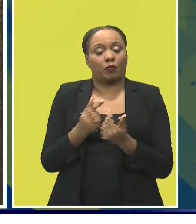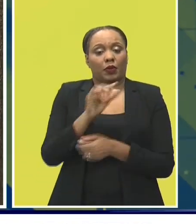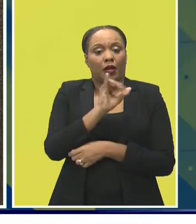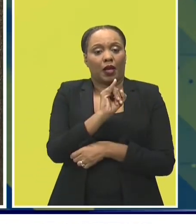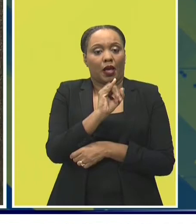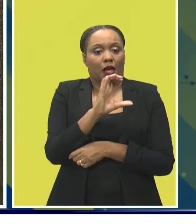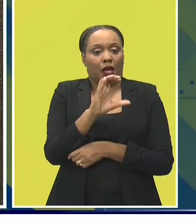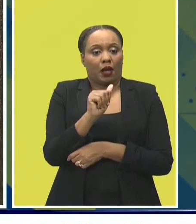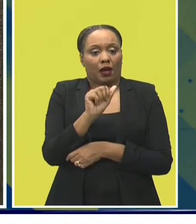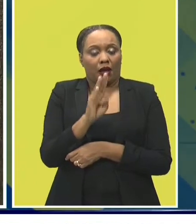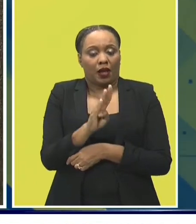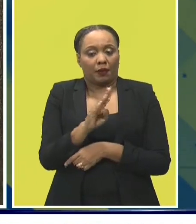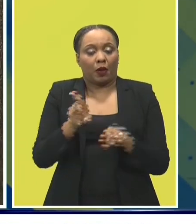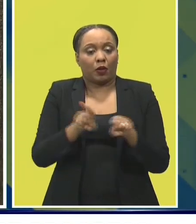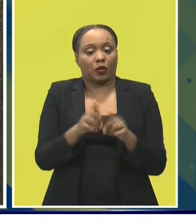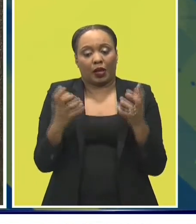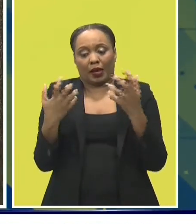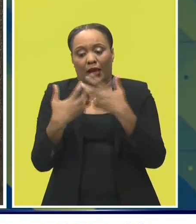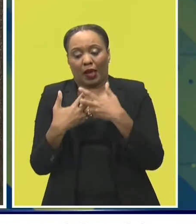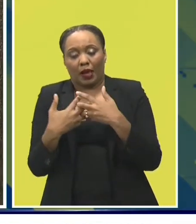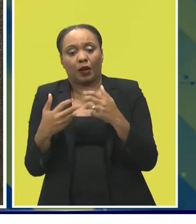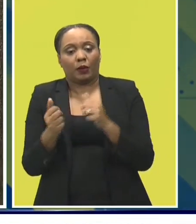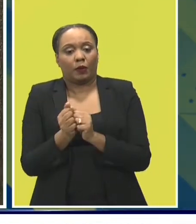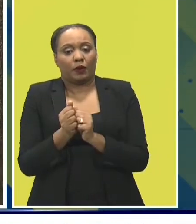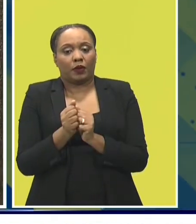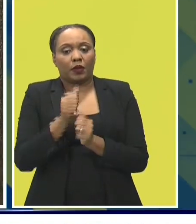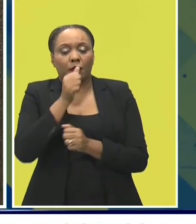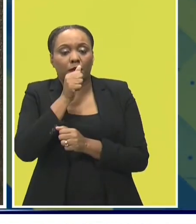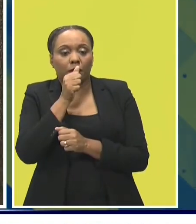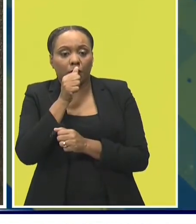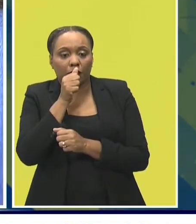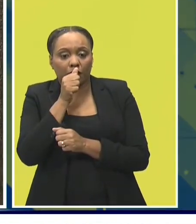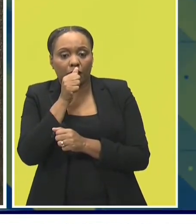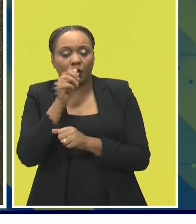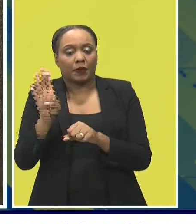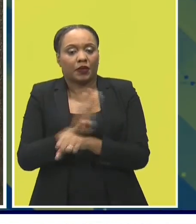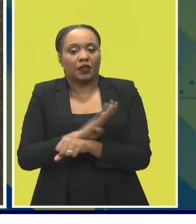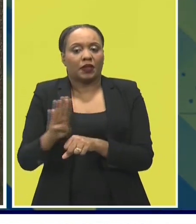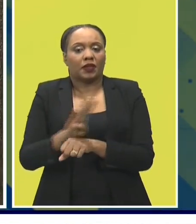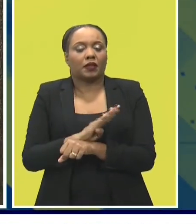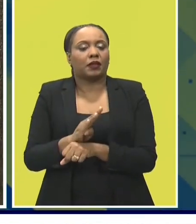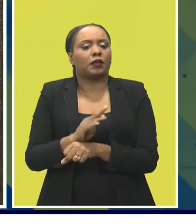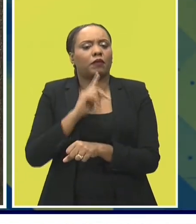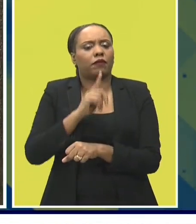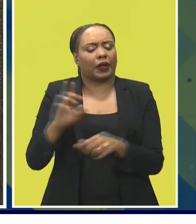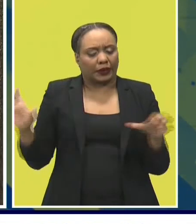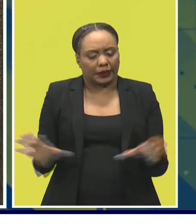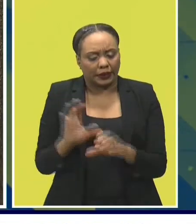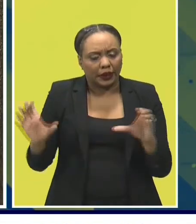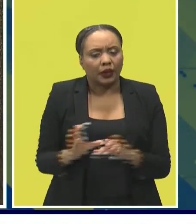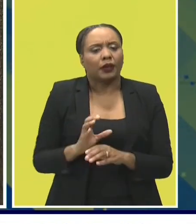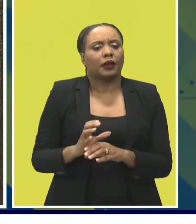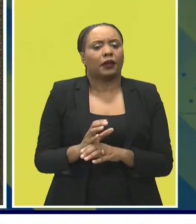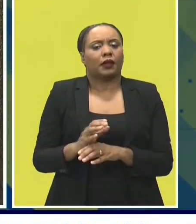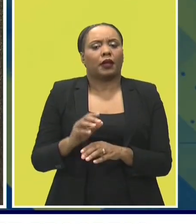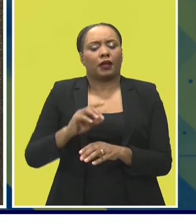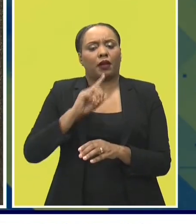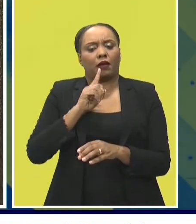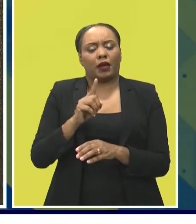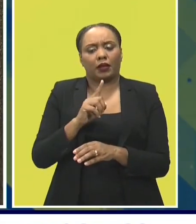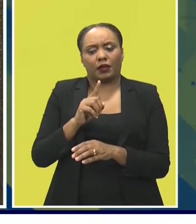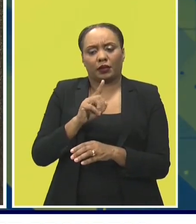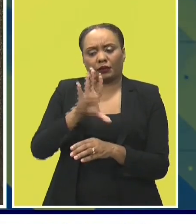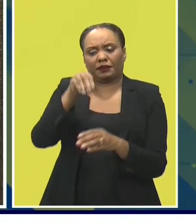Sector Association, participates actively in the social partnership and is involved in contributing to